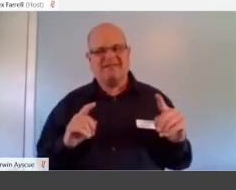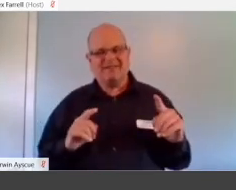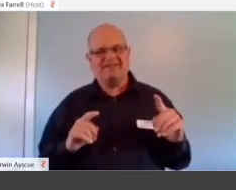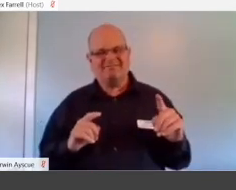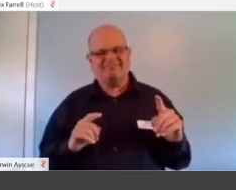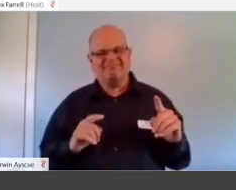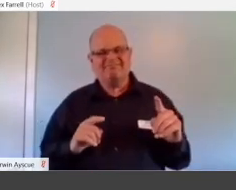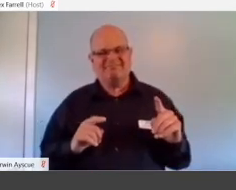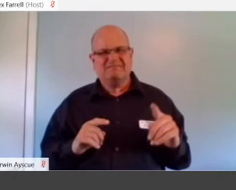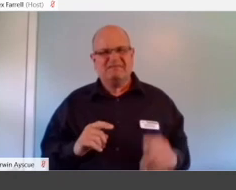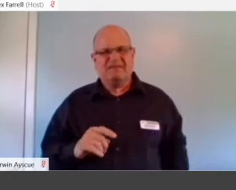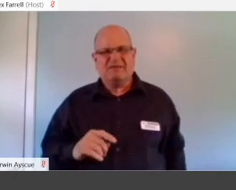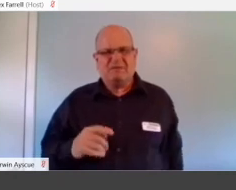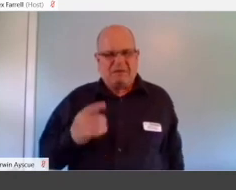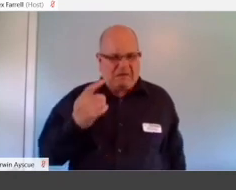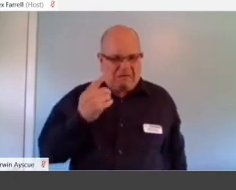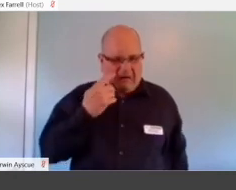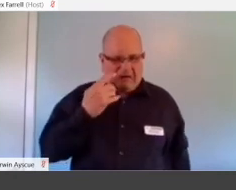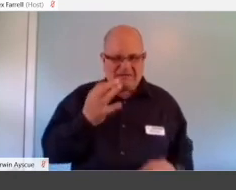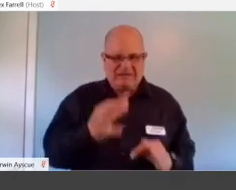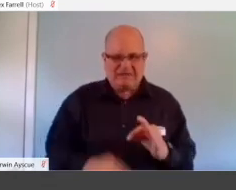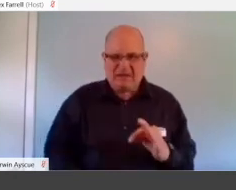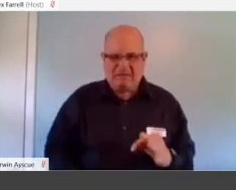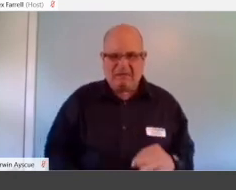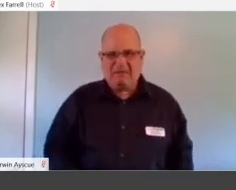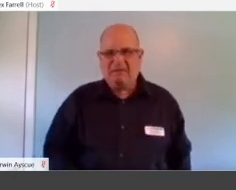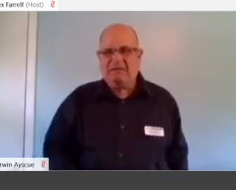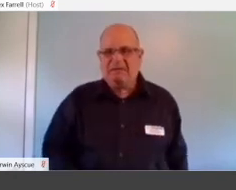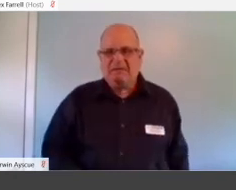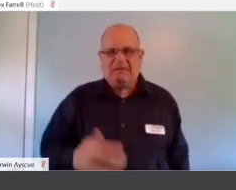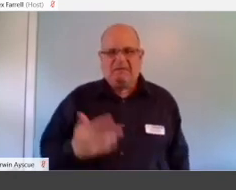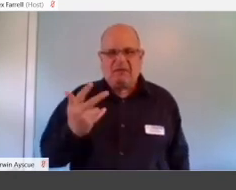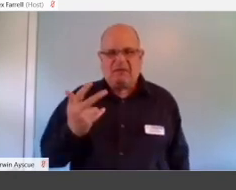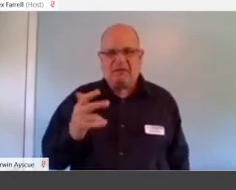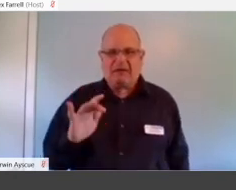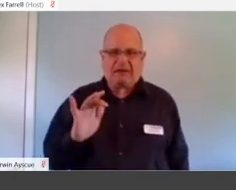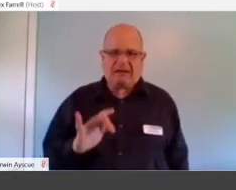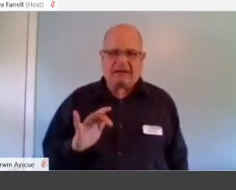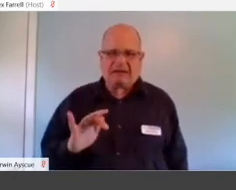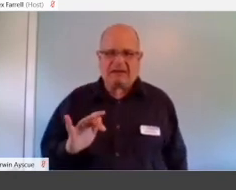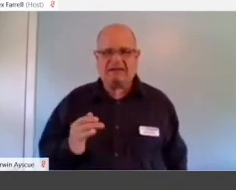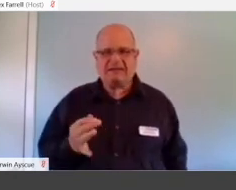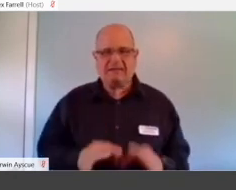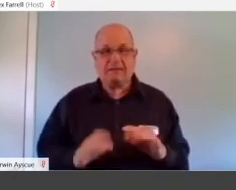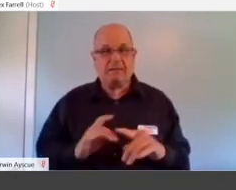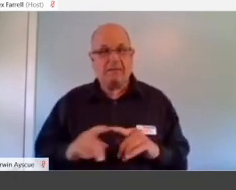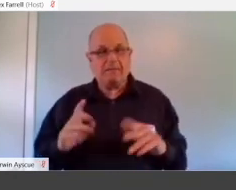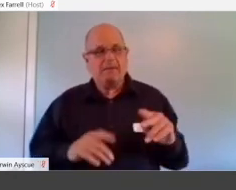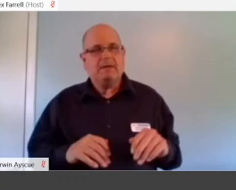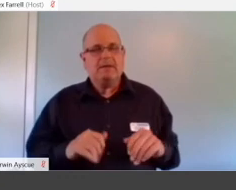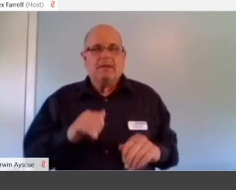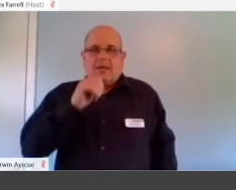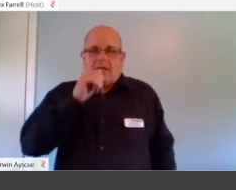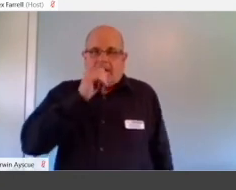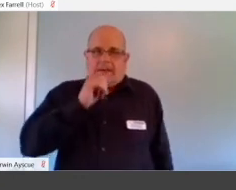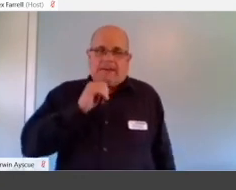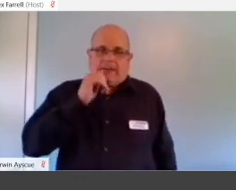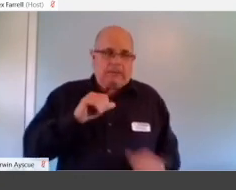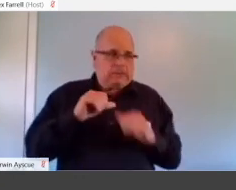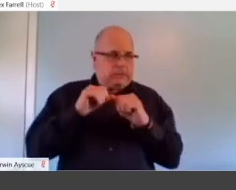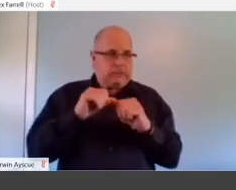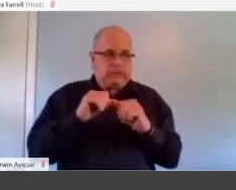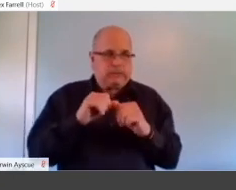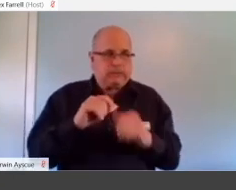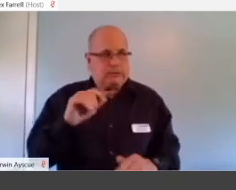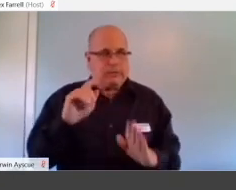was 3 clicks away. For them, it might have been 20 minutes, and they would just get frustrated and quit. Having those kind of experiences where like our engineers